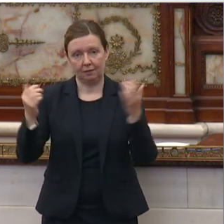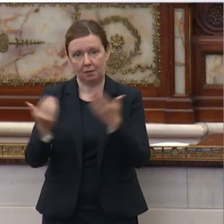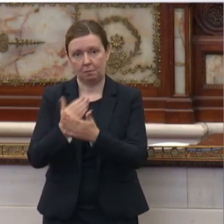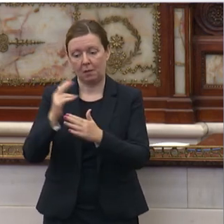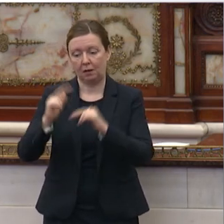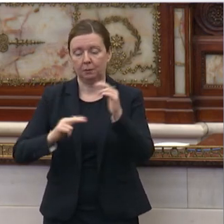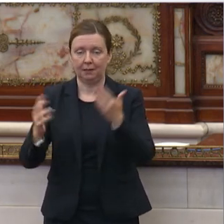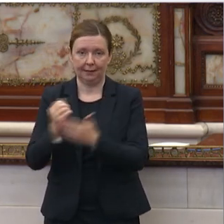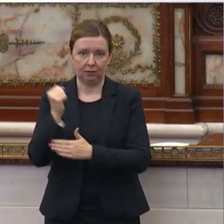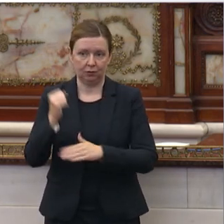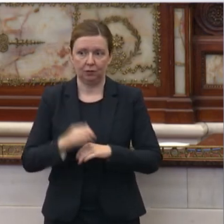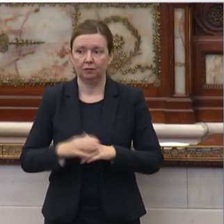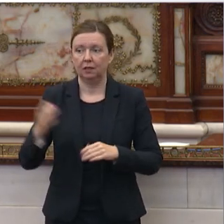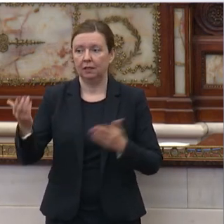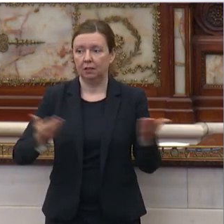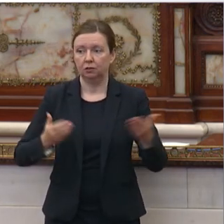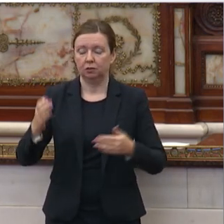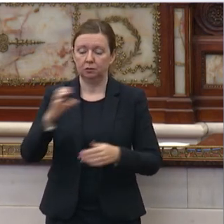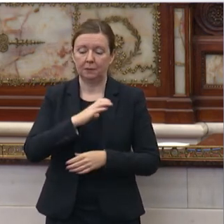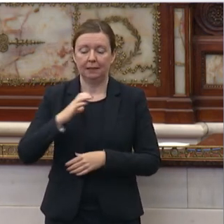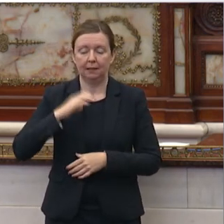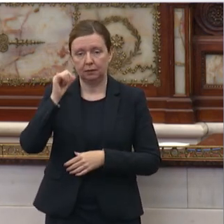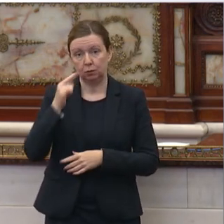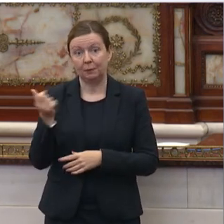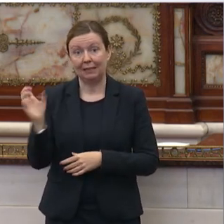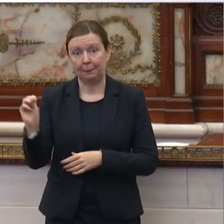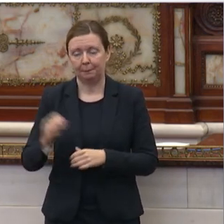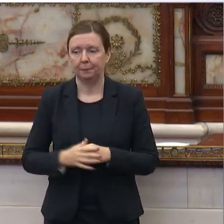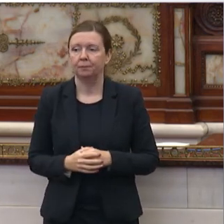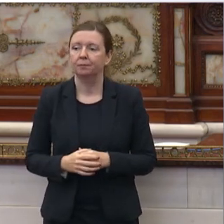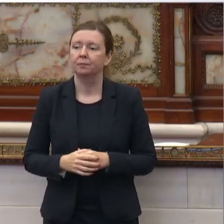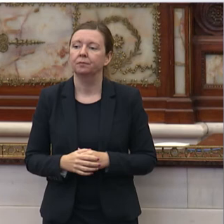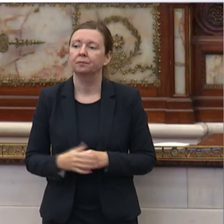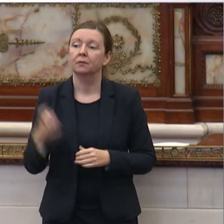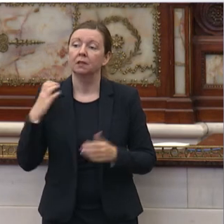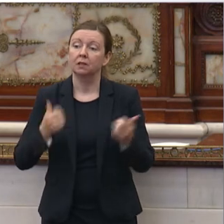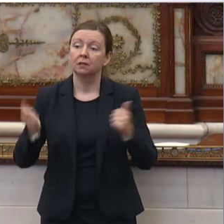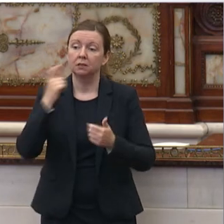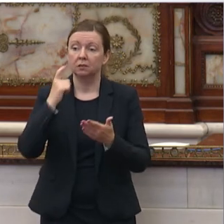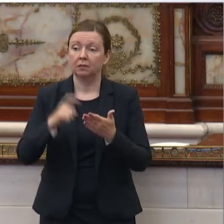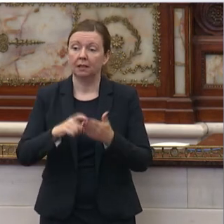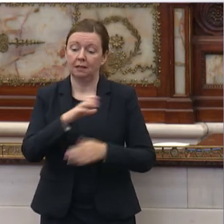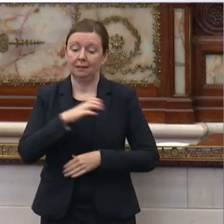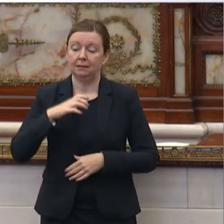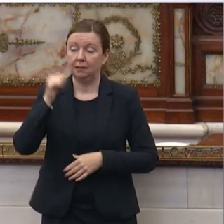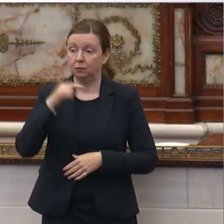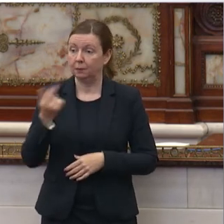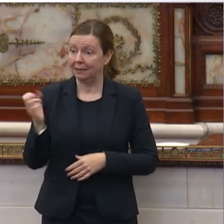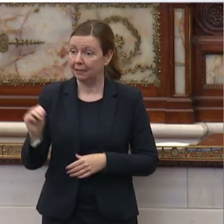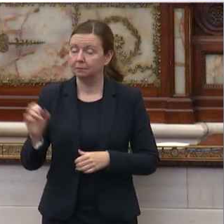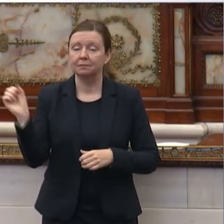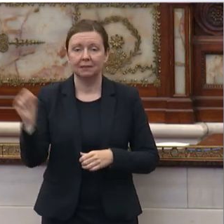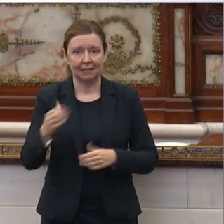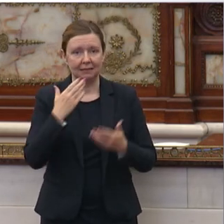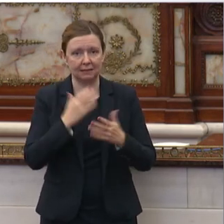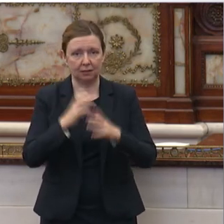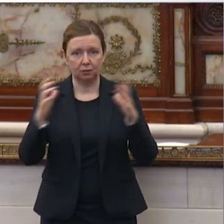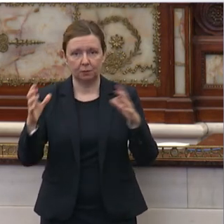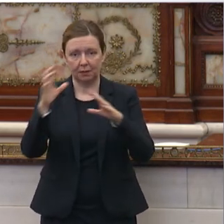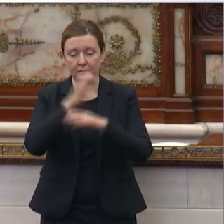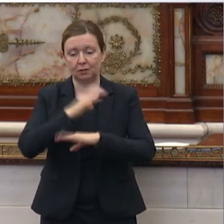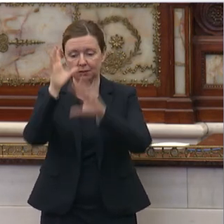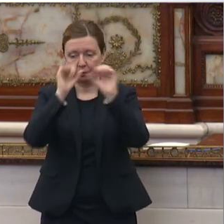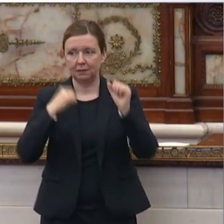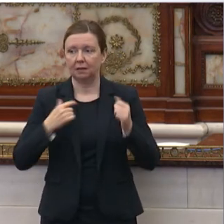buildings they deserve. Introduced by Councilwoman Gimm. Chair recognizes Councilwoman Gimm. Yes, thank you very much, Council President.